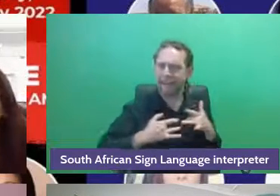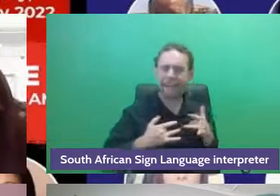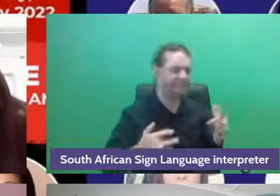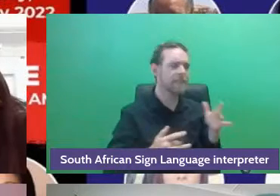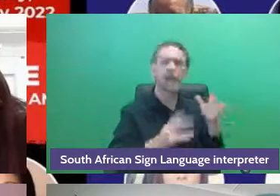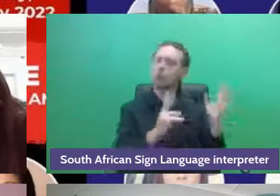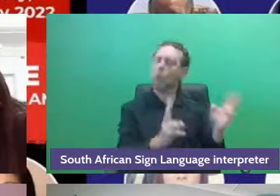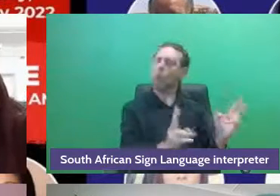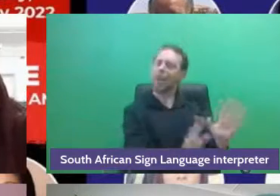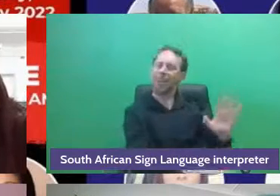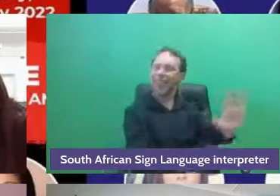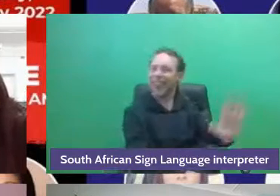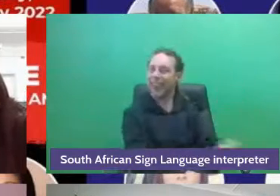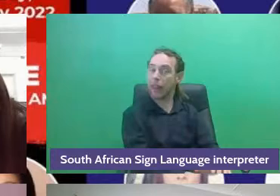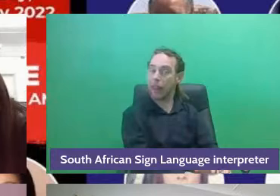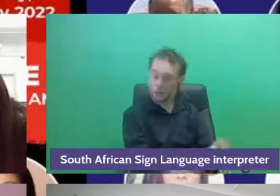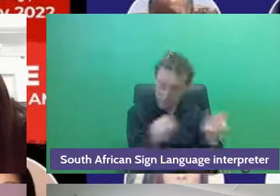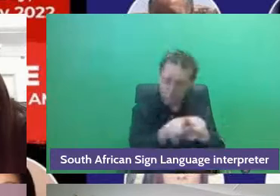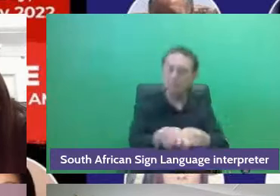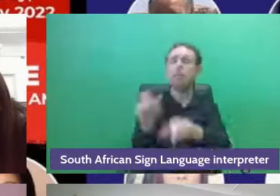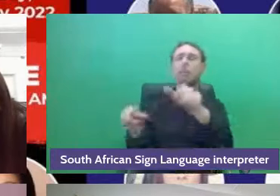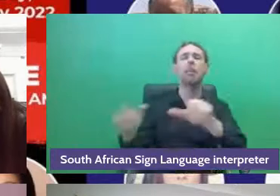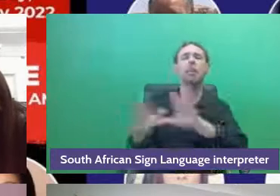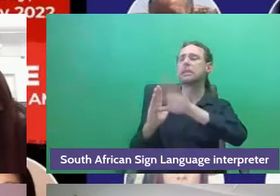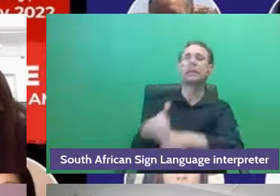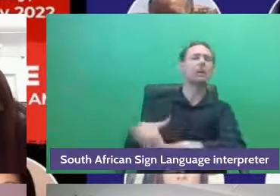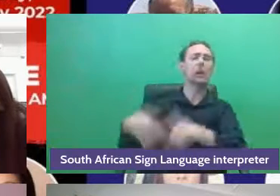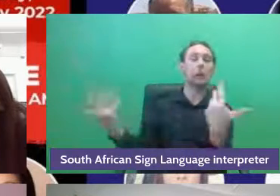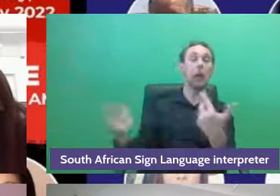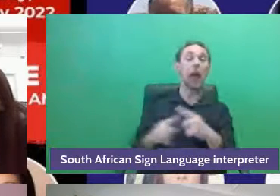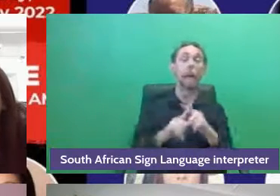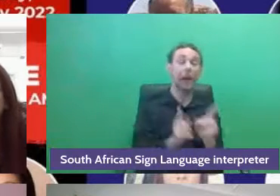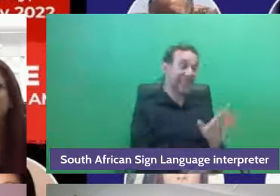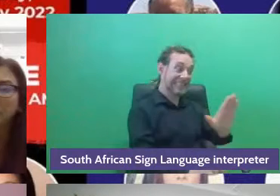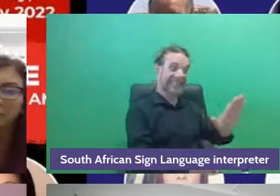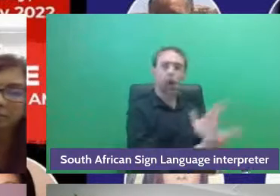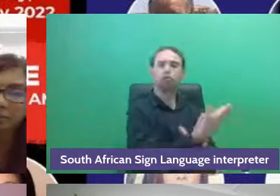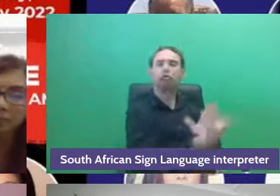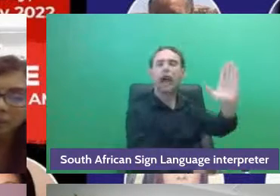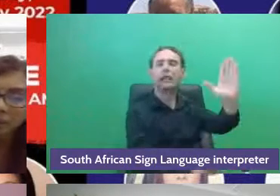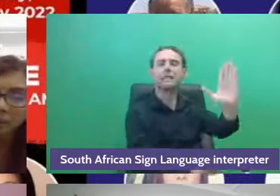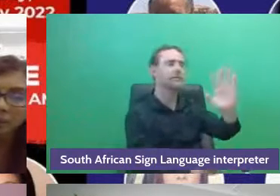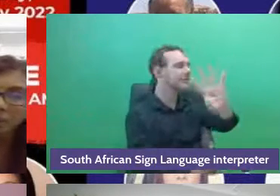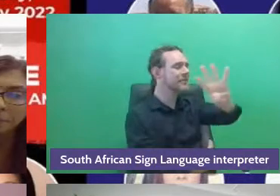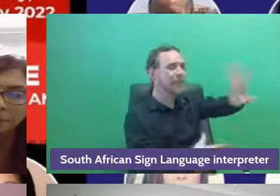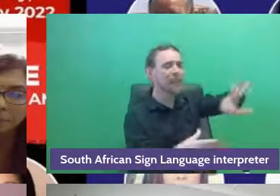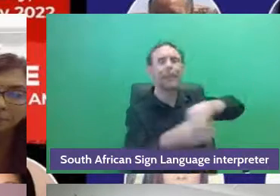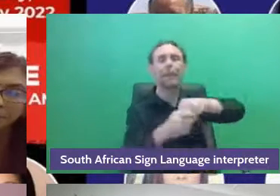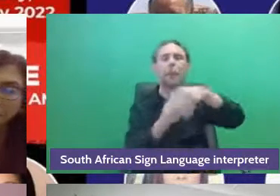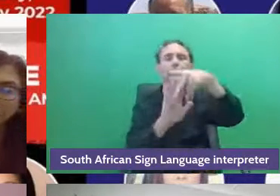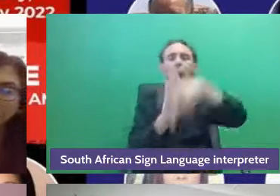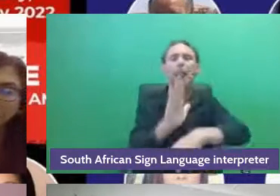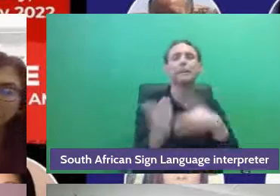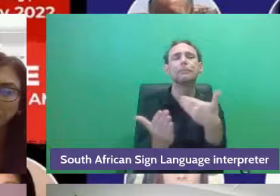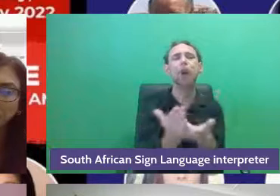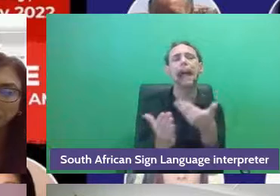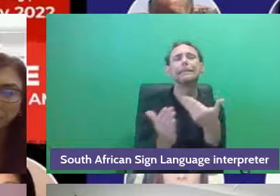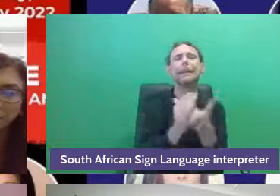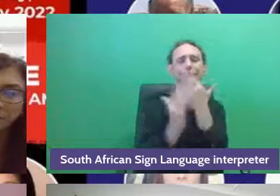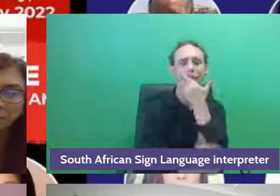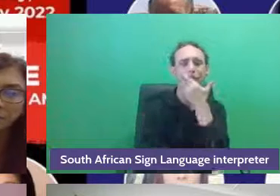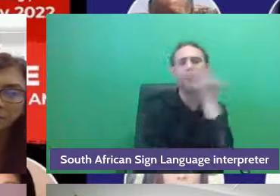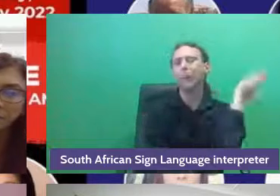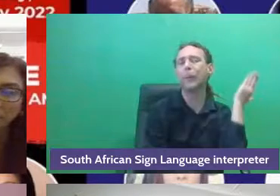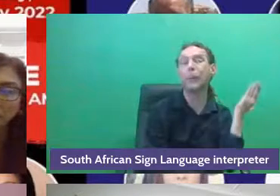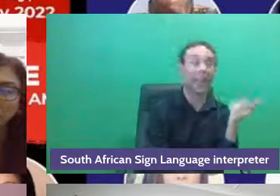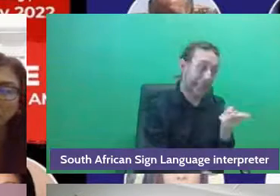disabilities. Unfortunately, these rights are often not respected or included in policy and practice. This can lead to